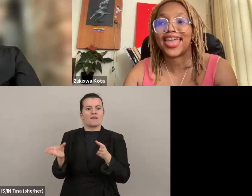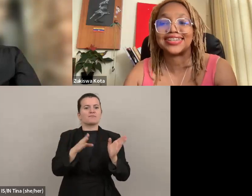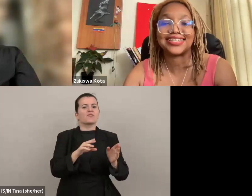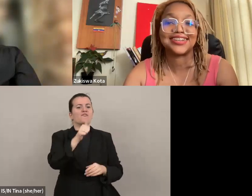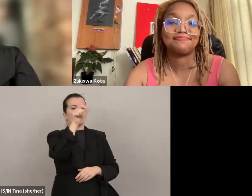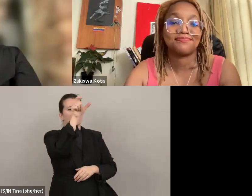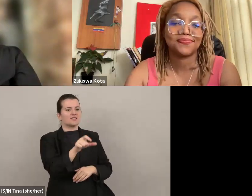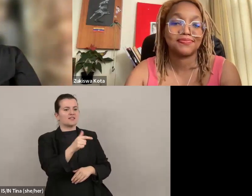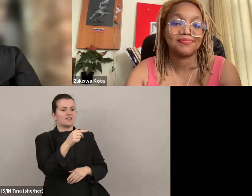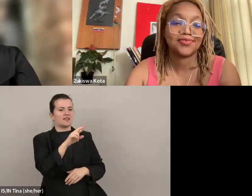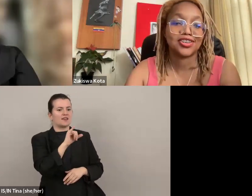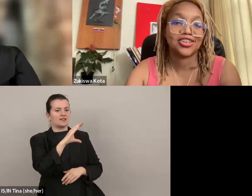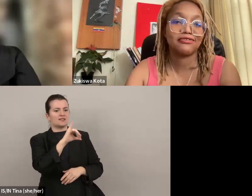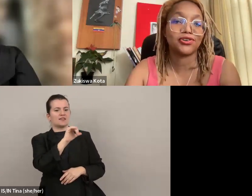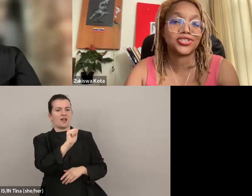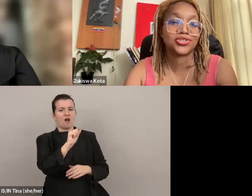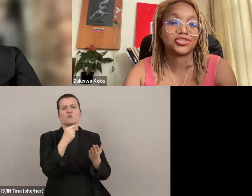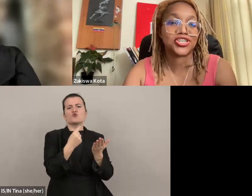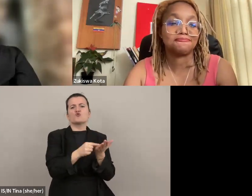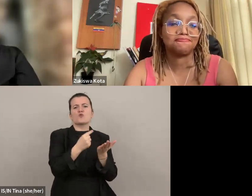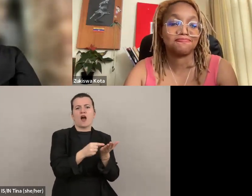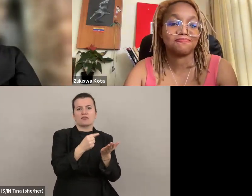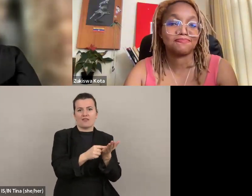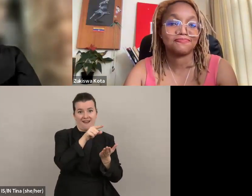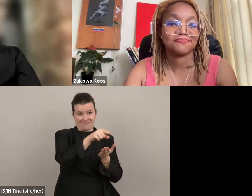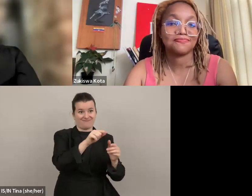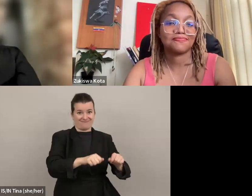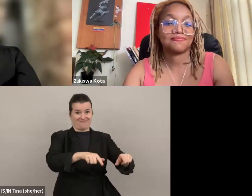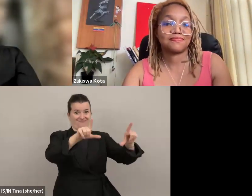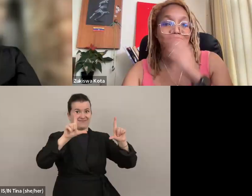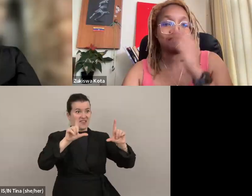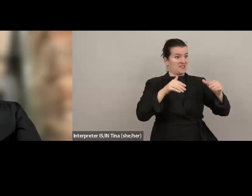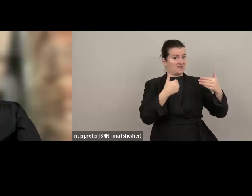in Uganda. The floor is yours, Trisha.